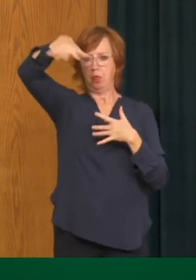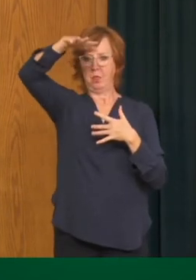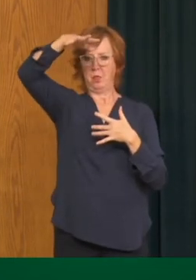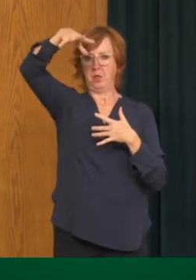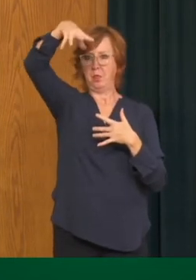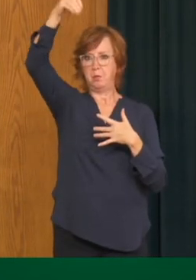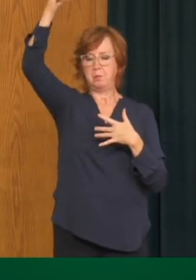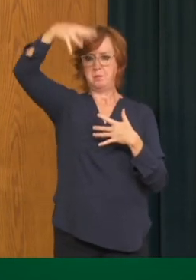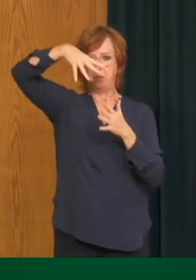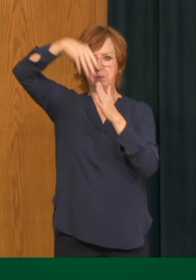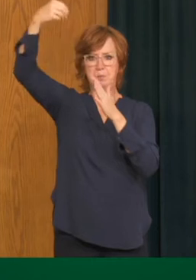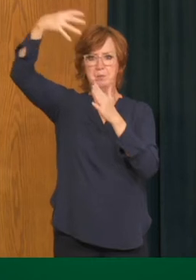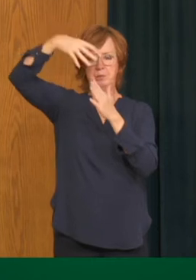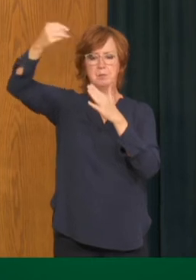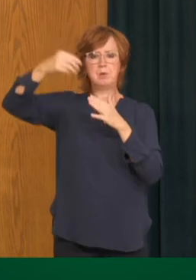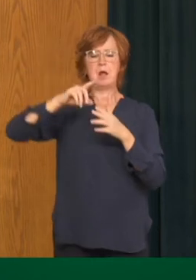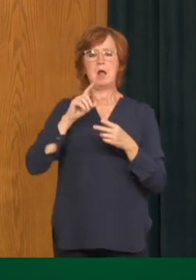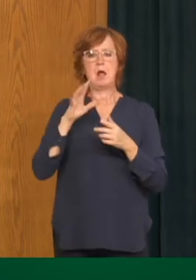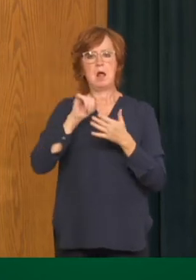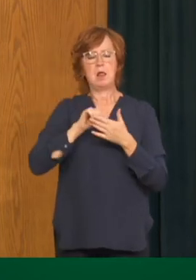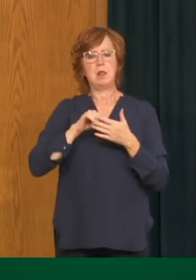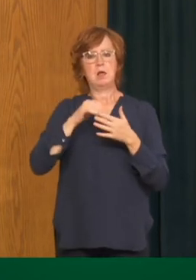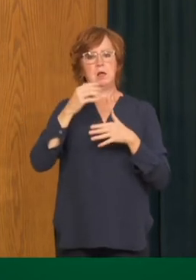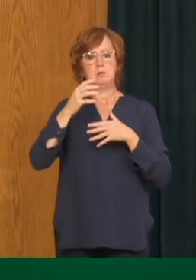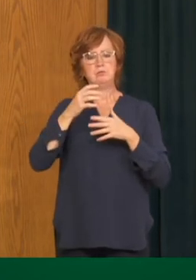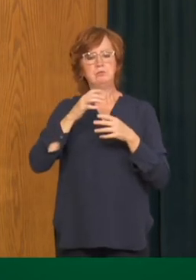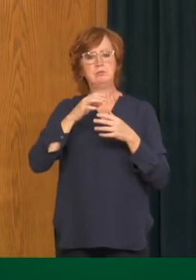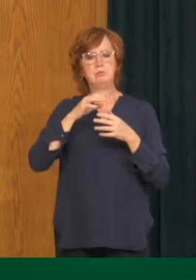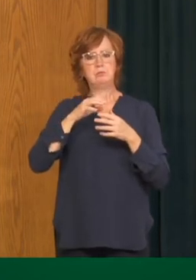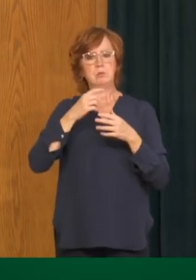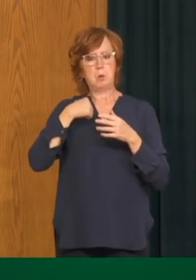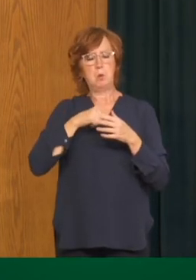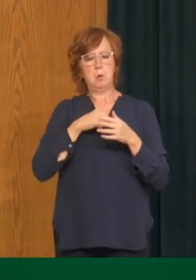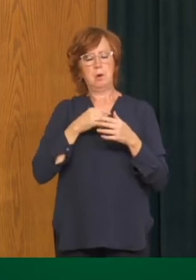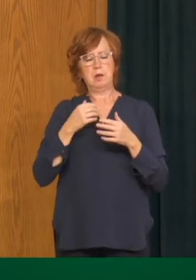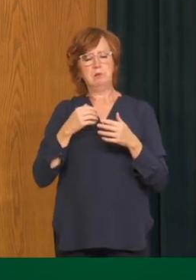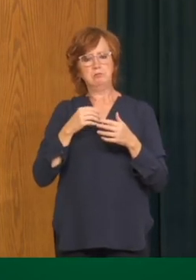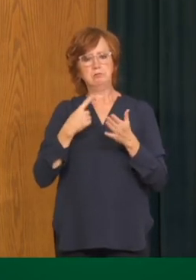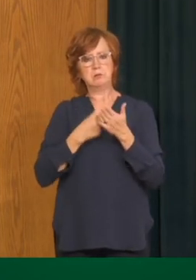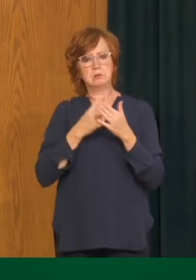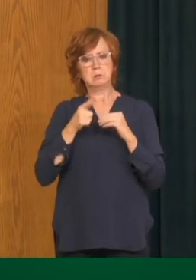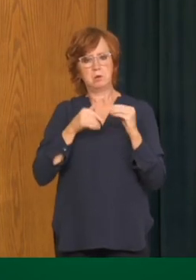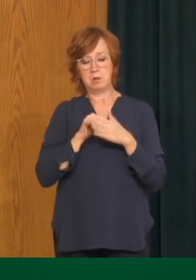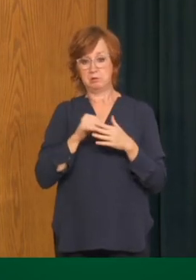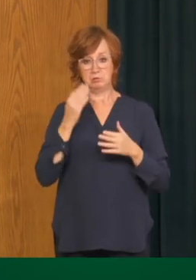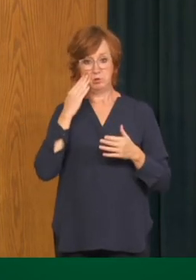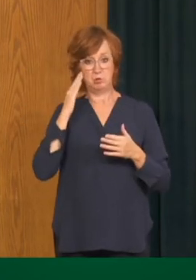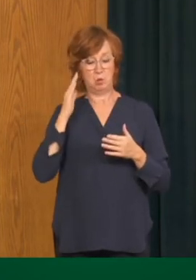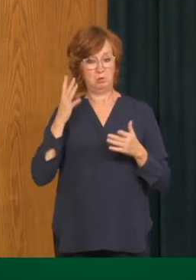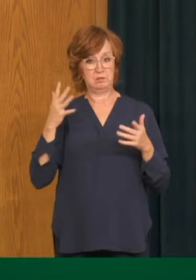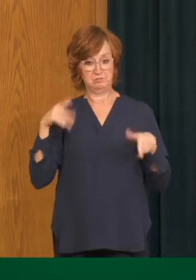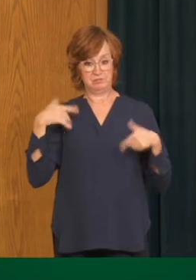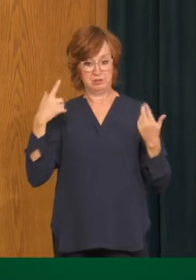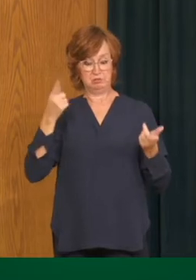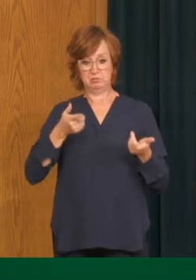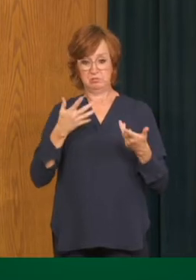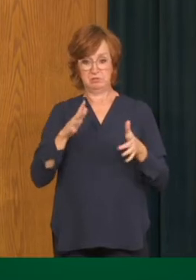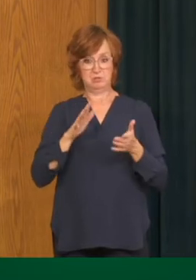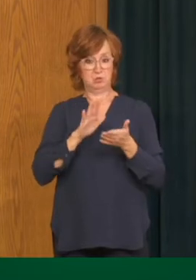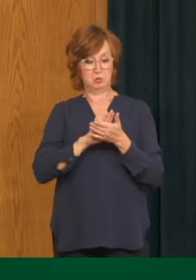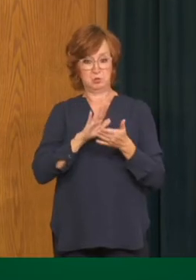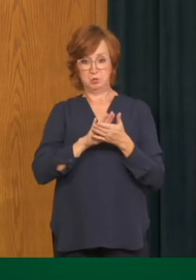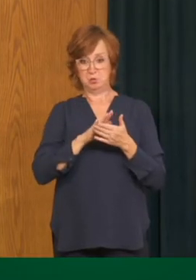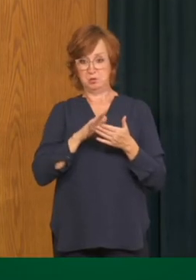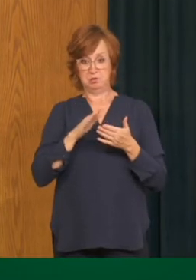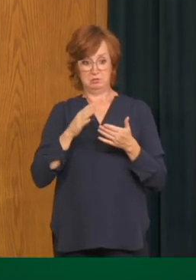schools with substantial renovations. Many of those renovations have included new ventilation, new HVAC systems within them. It's this